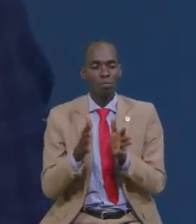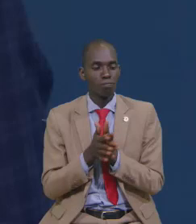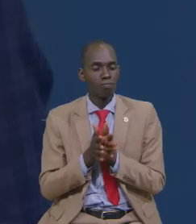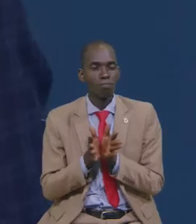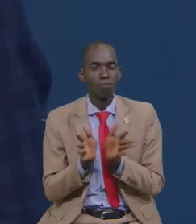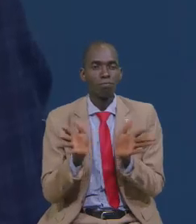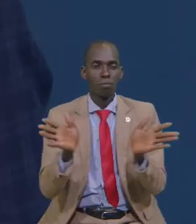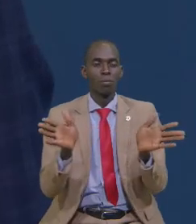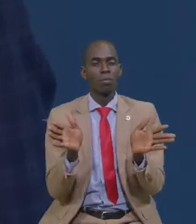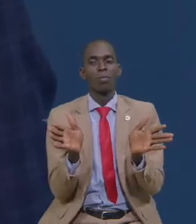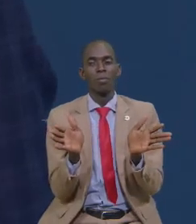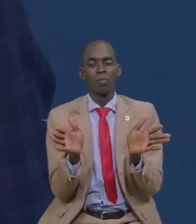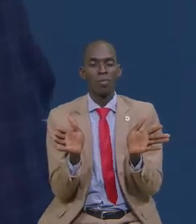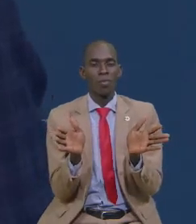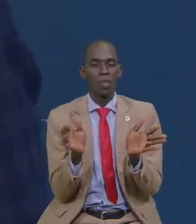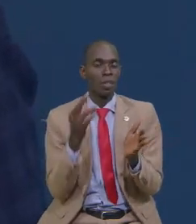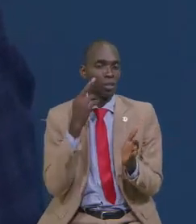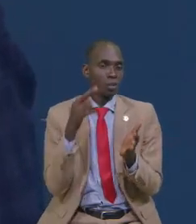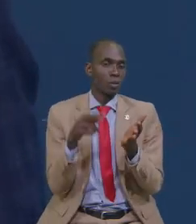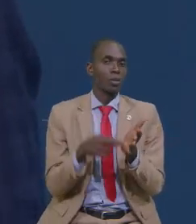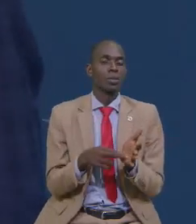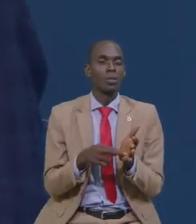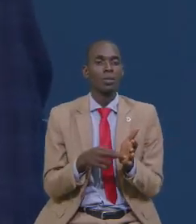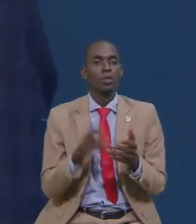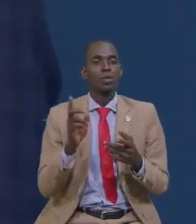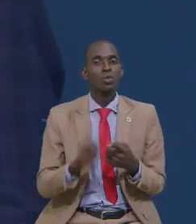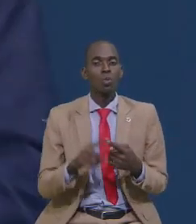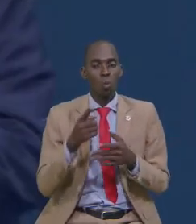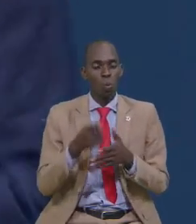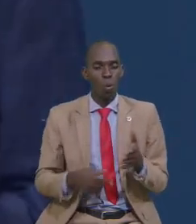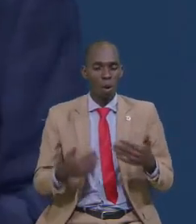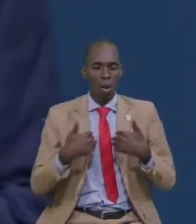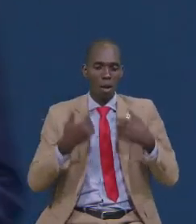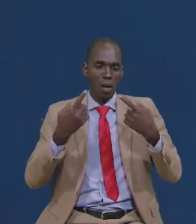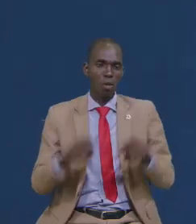public recognition to what has happened to you.